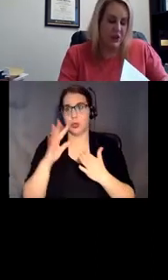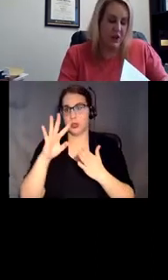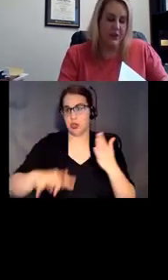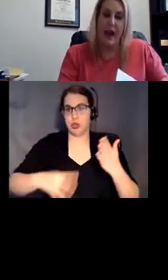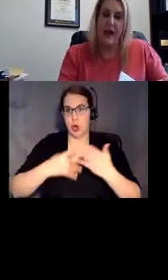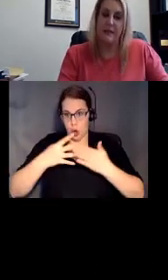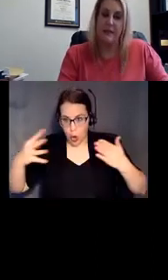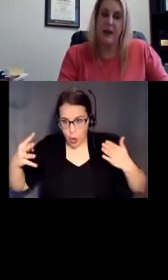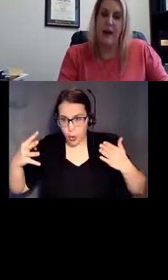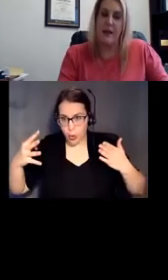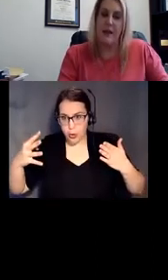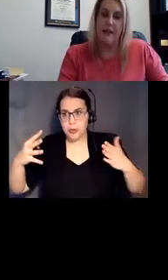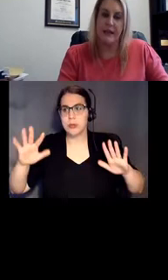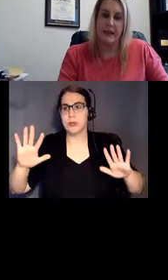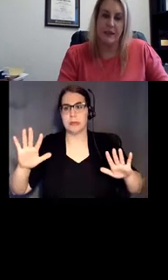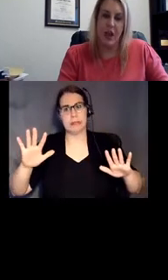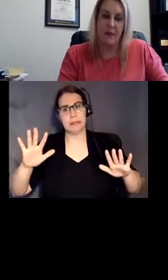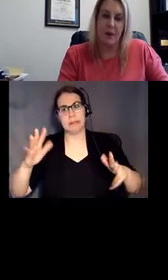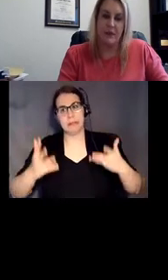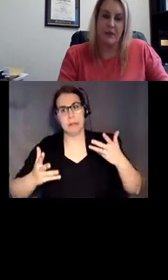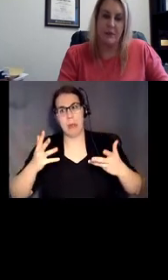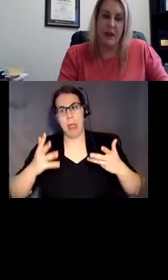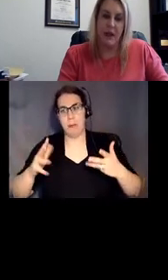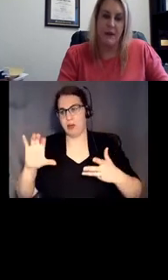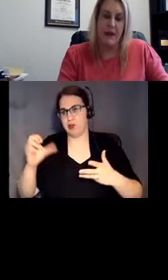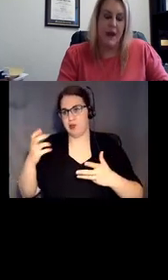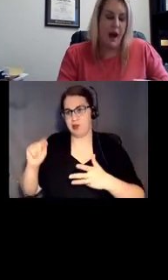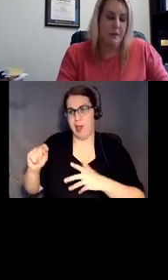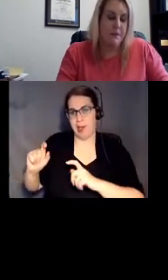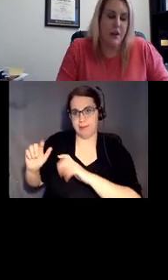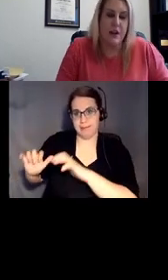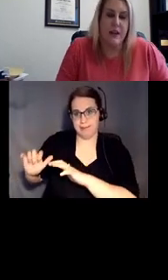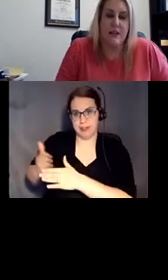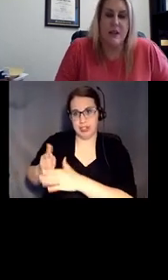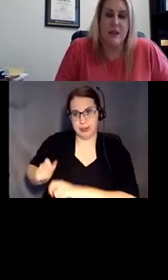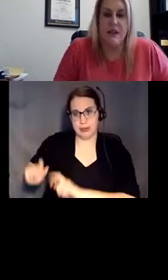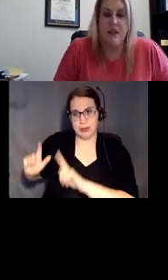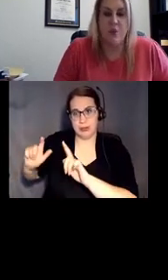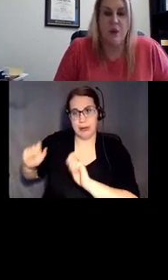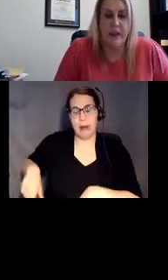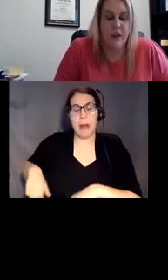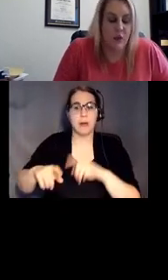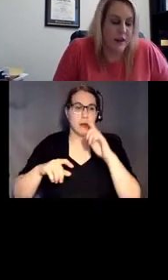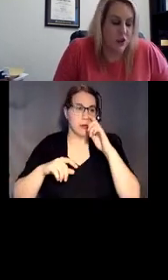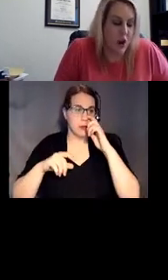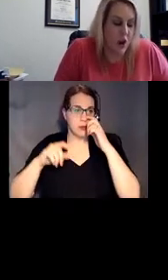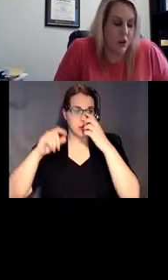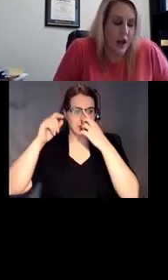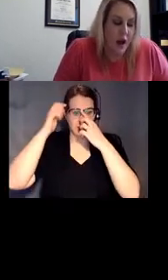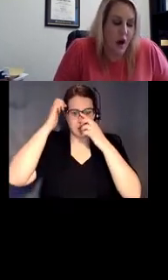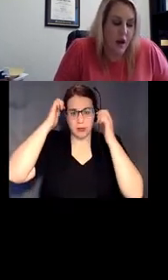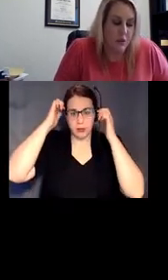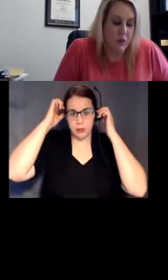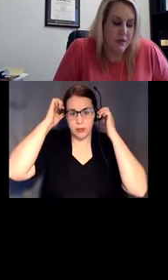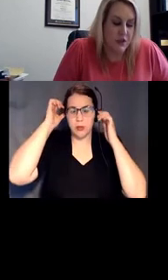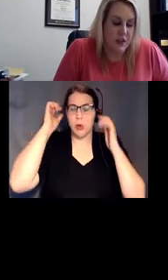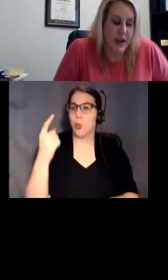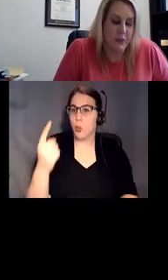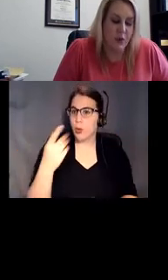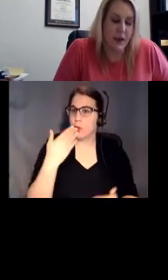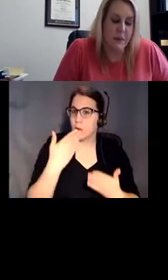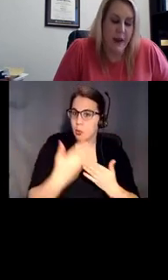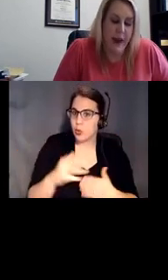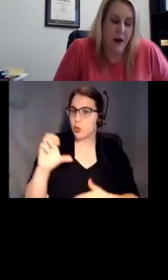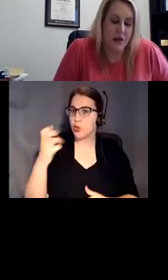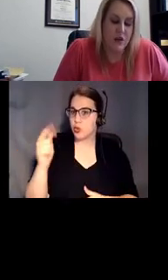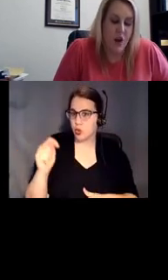we can share that link in the chat box sometime. But there is a really great chart on West Virginia